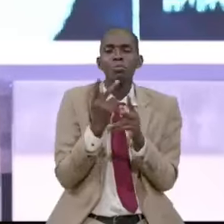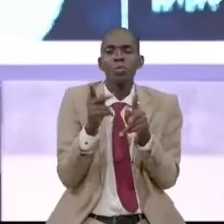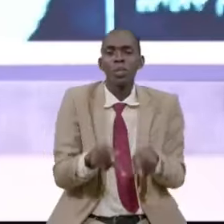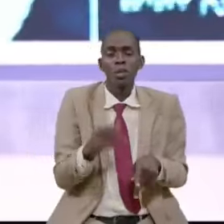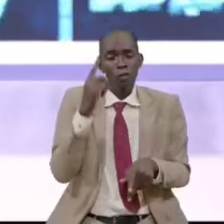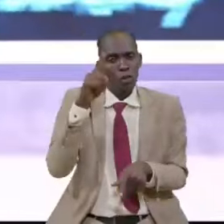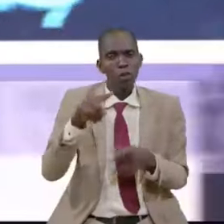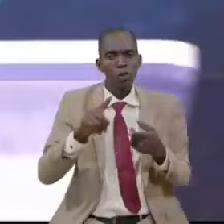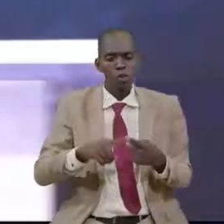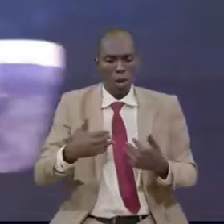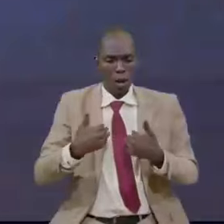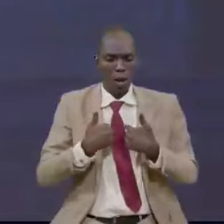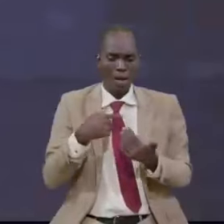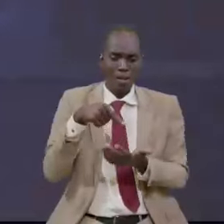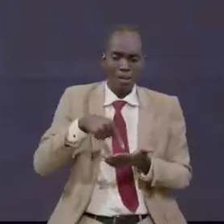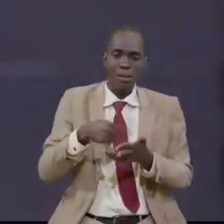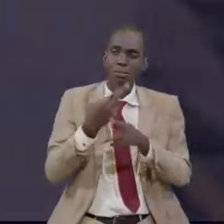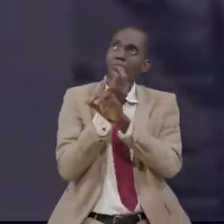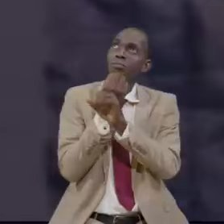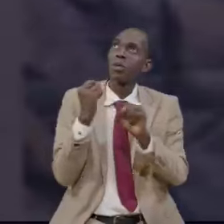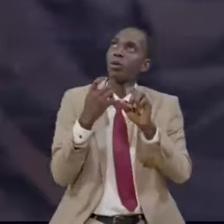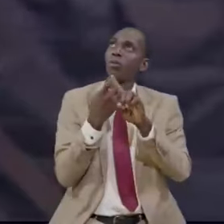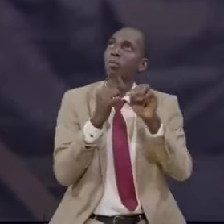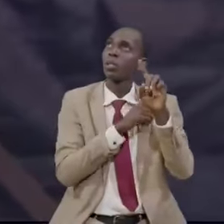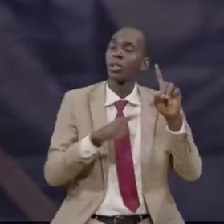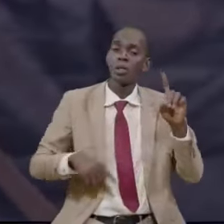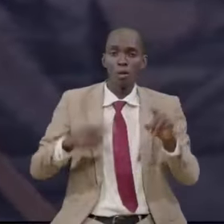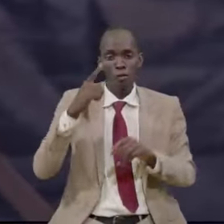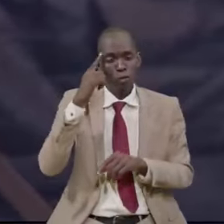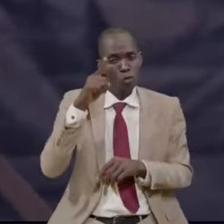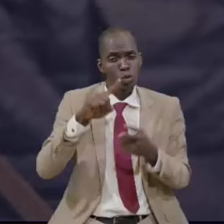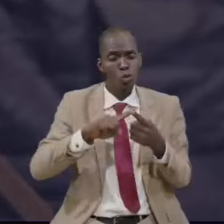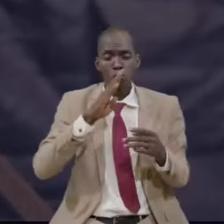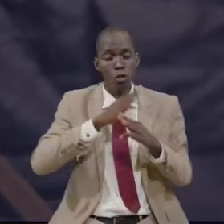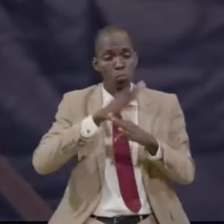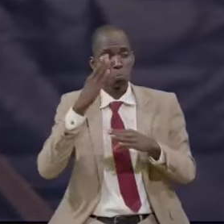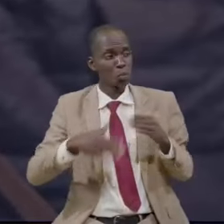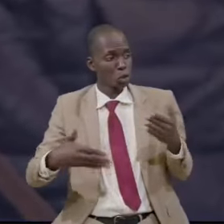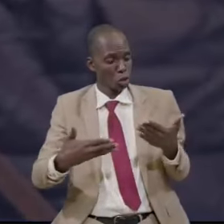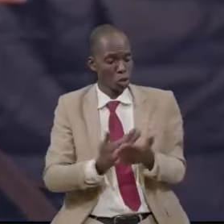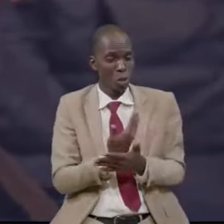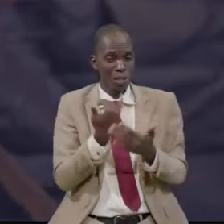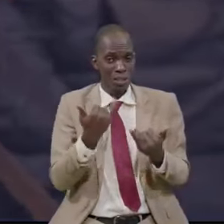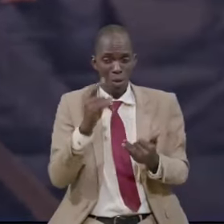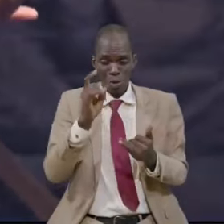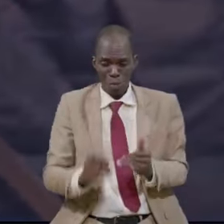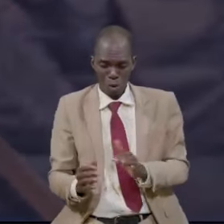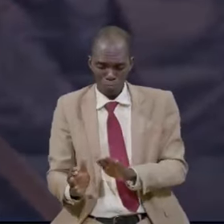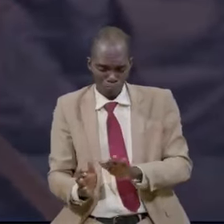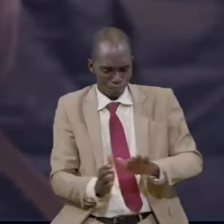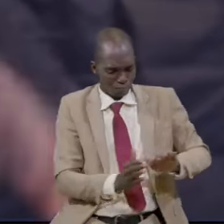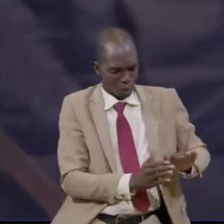of the Lord and to be made completely new. Lay this aside. Otherwise, there's